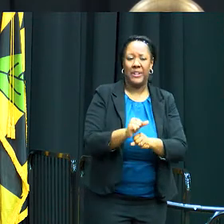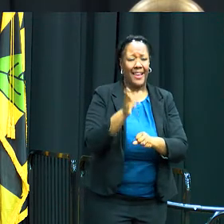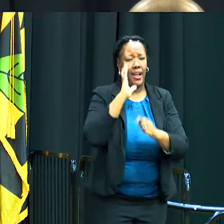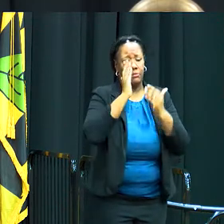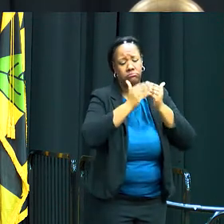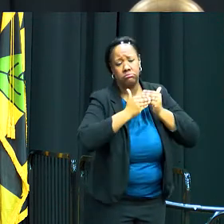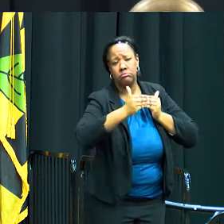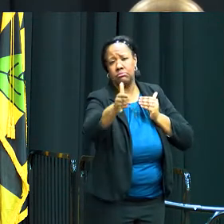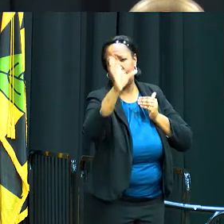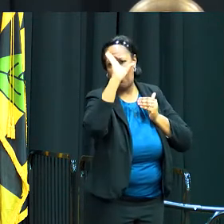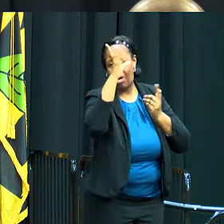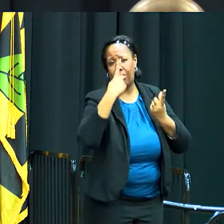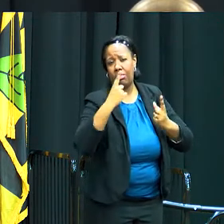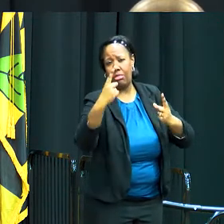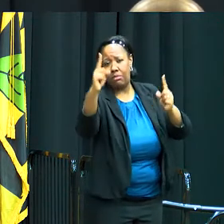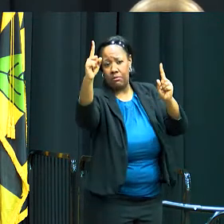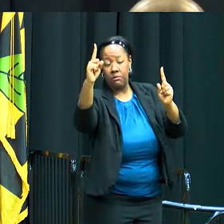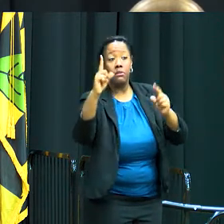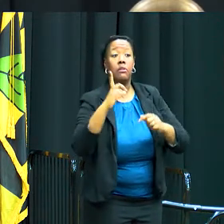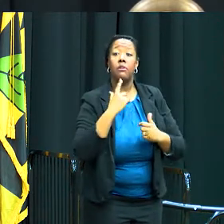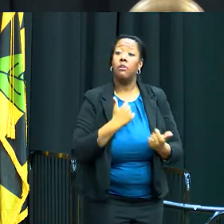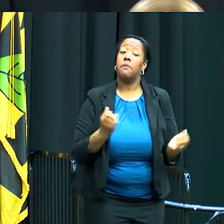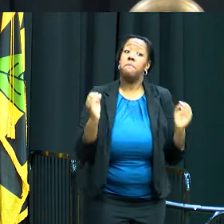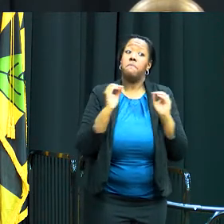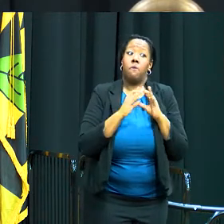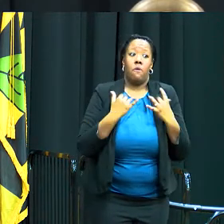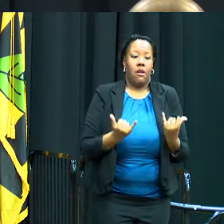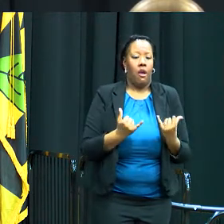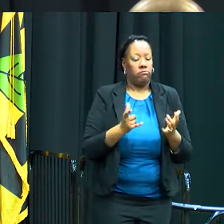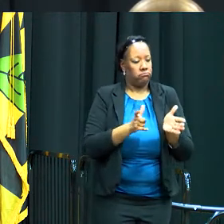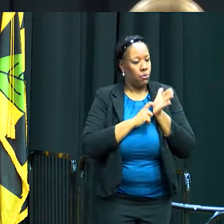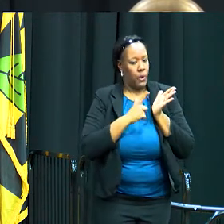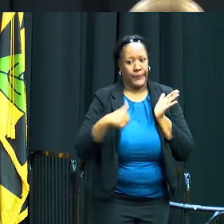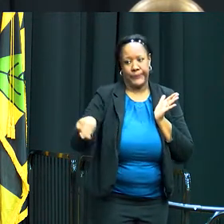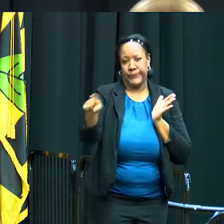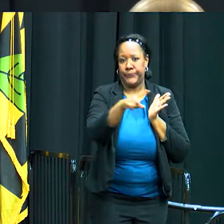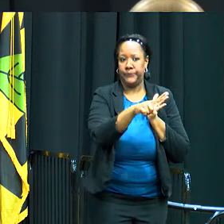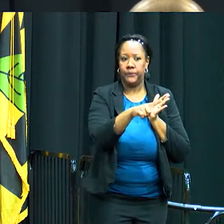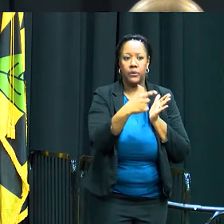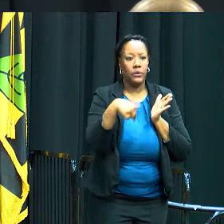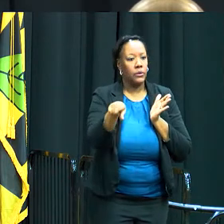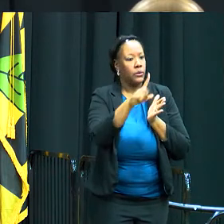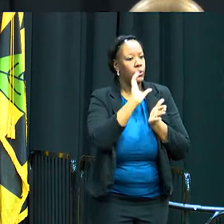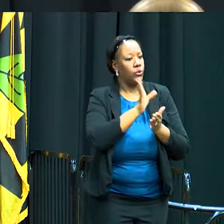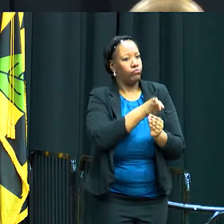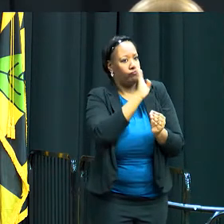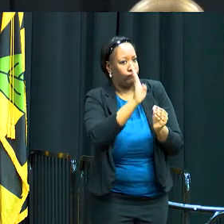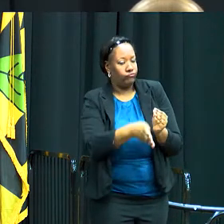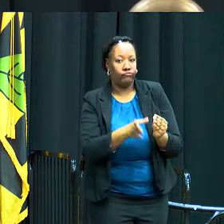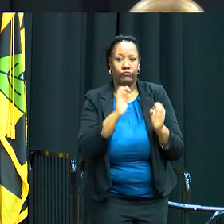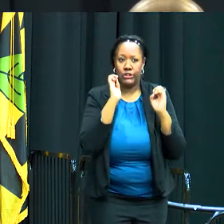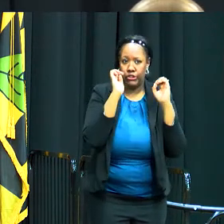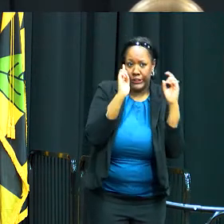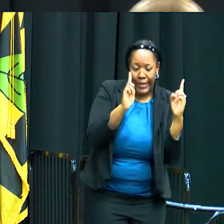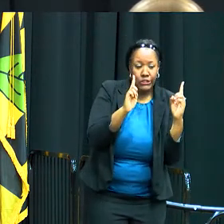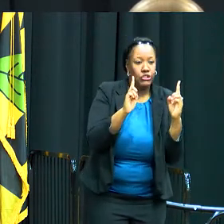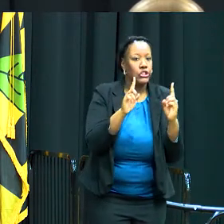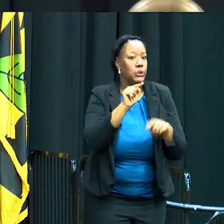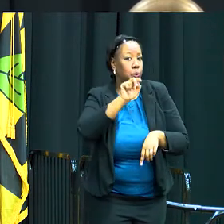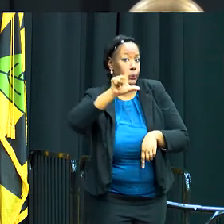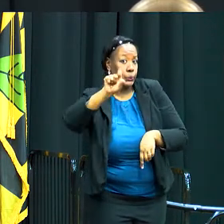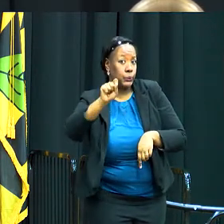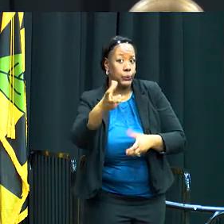accomplishing even more. Now more than ever, we need you. You've completed your education, you have the tools you